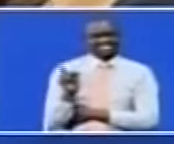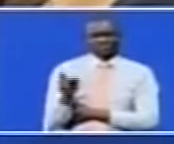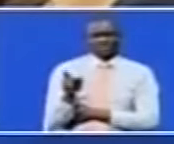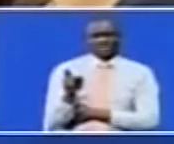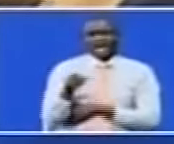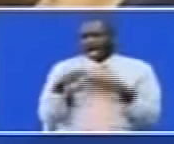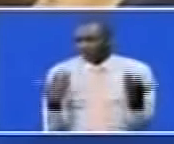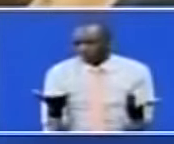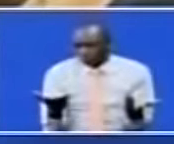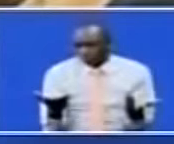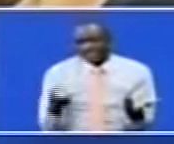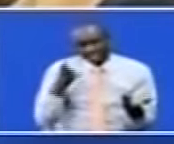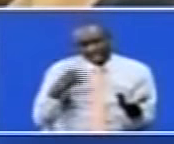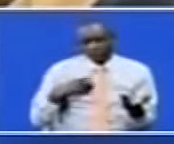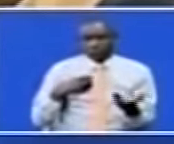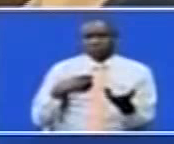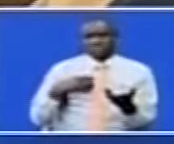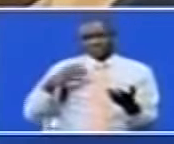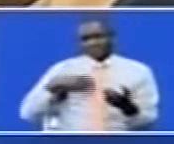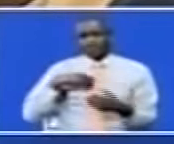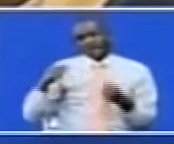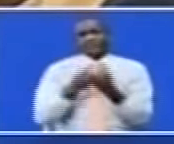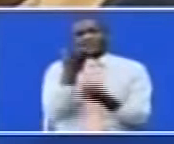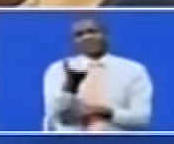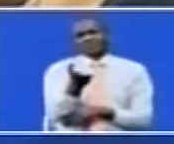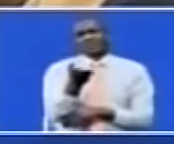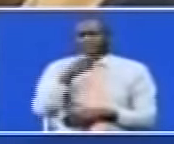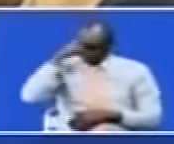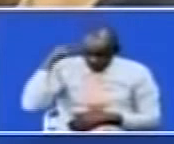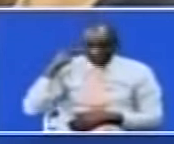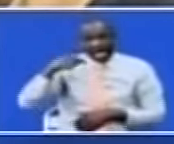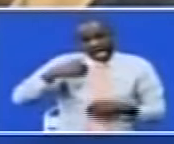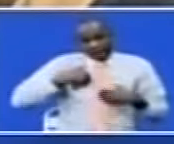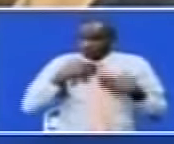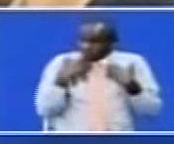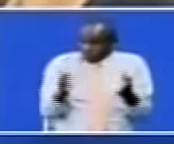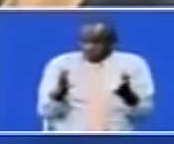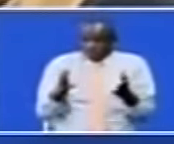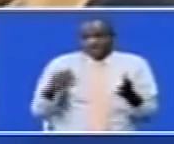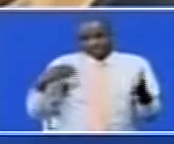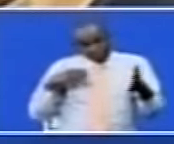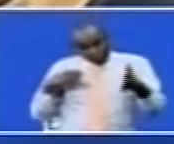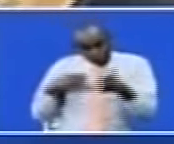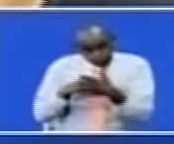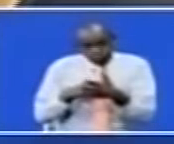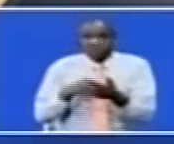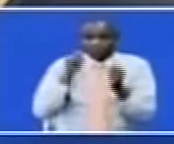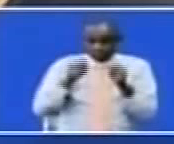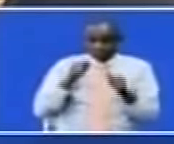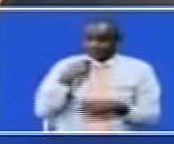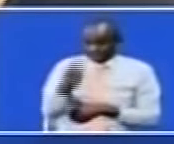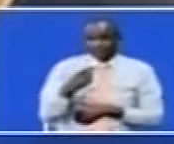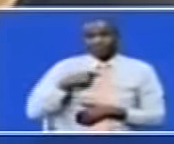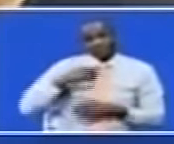is quite serious in terms of alleged crimes that are being committed. But because we do not have territorial jurisdiction, I must say